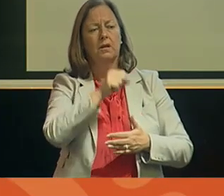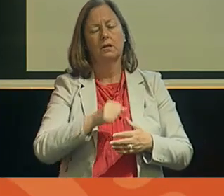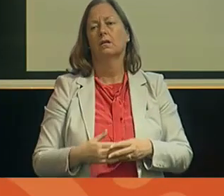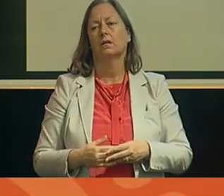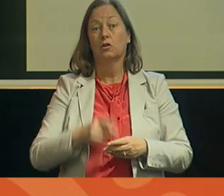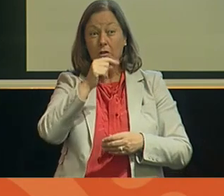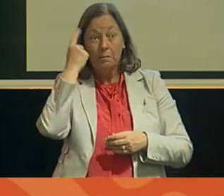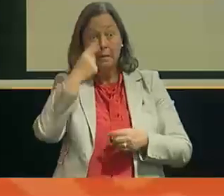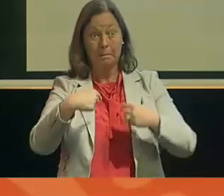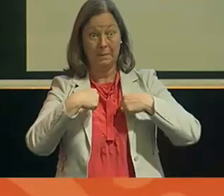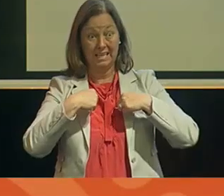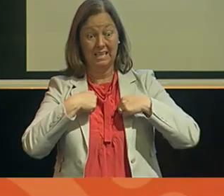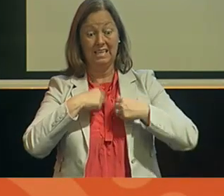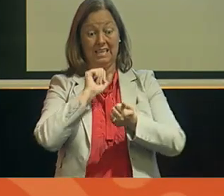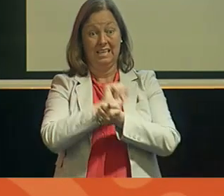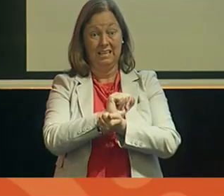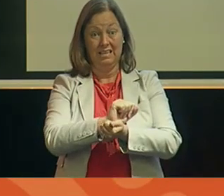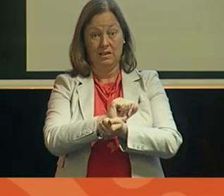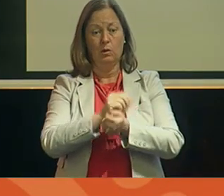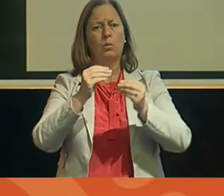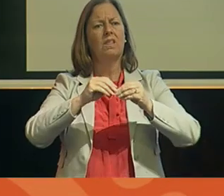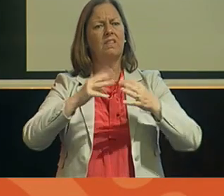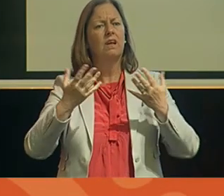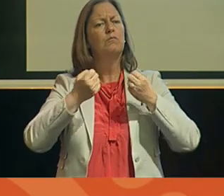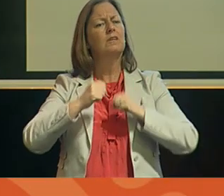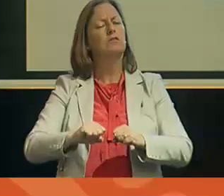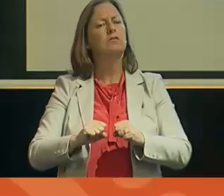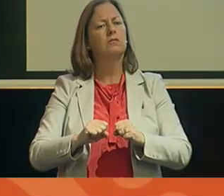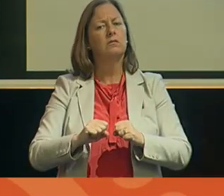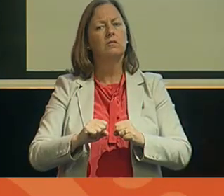Imagine me having sex in prison without protection.